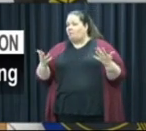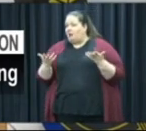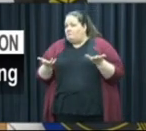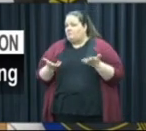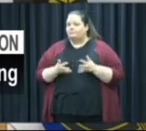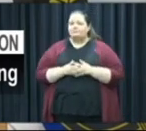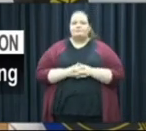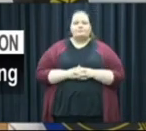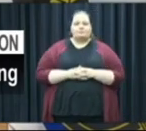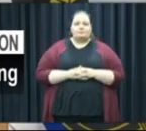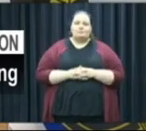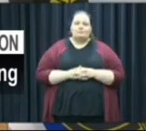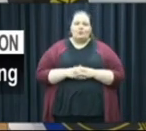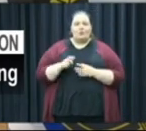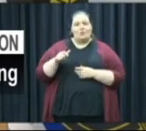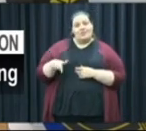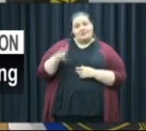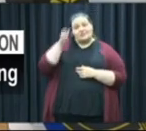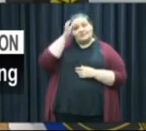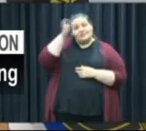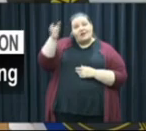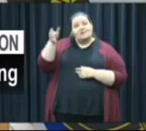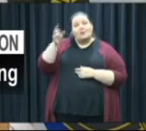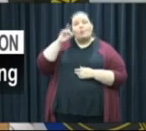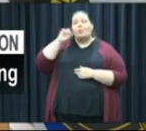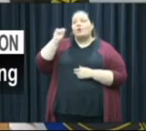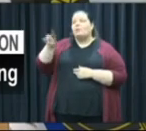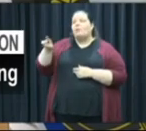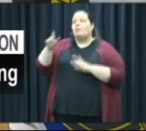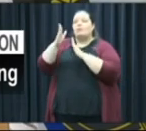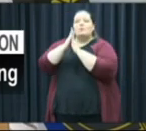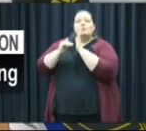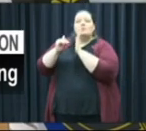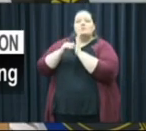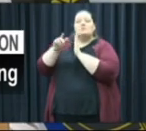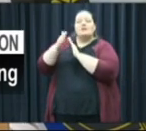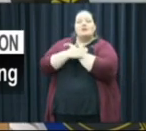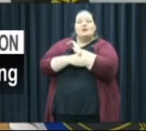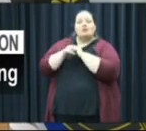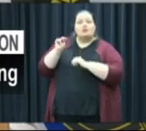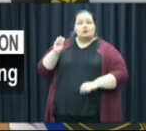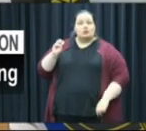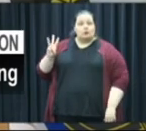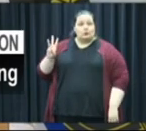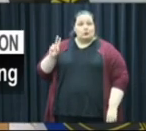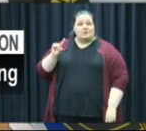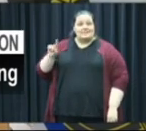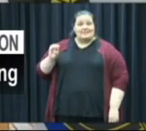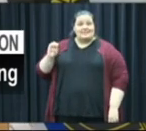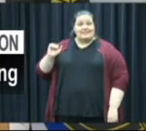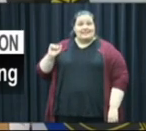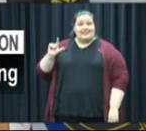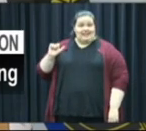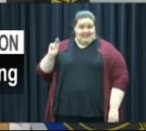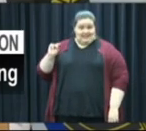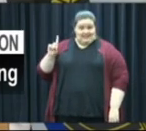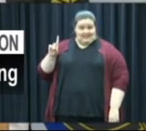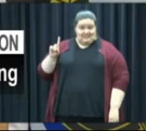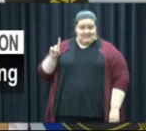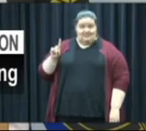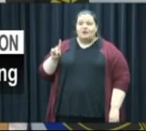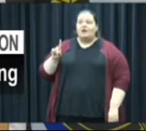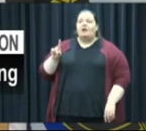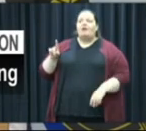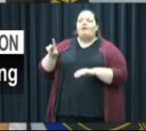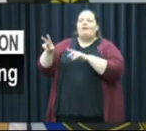Well, this concept was borrowed from New Zealand, and in the messaging around their bubble concept, your immediate household